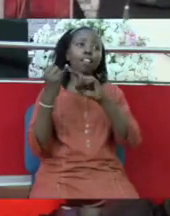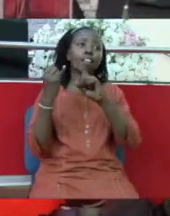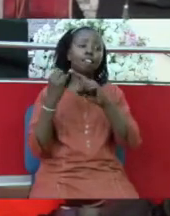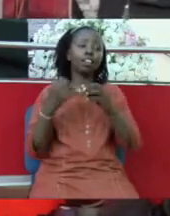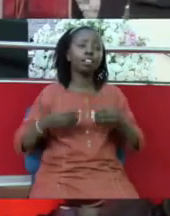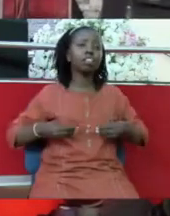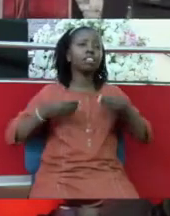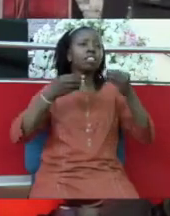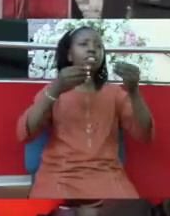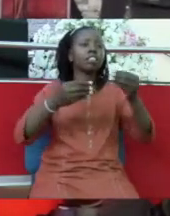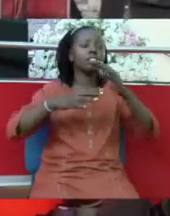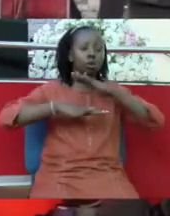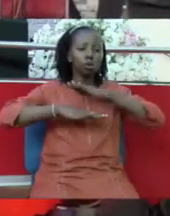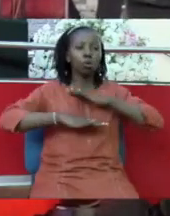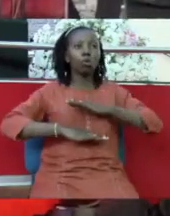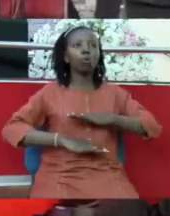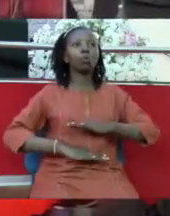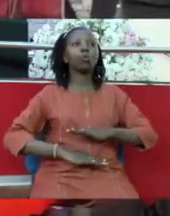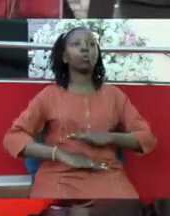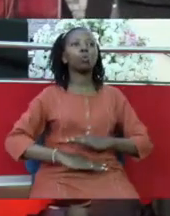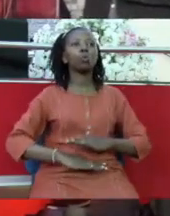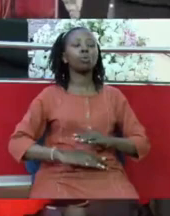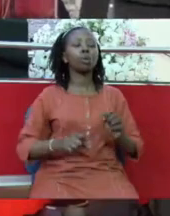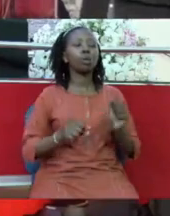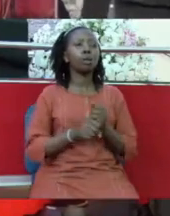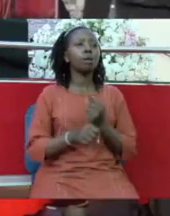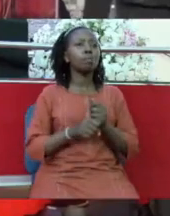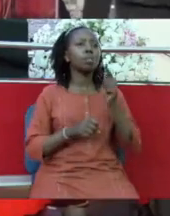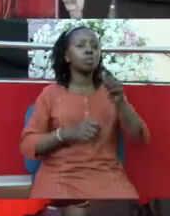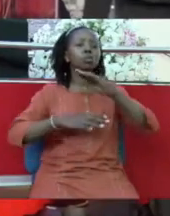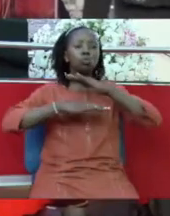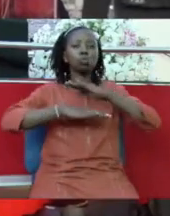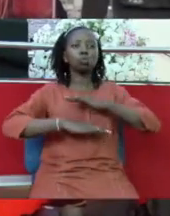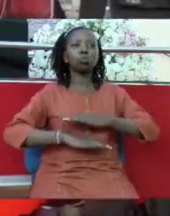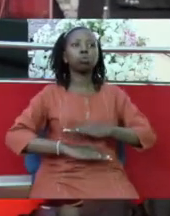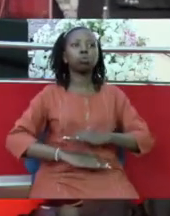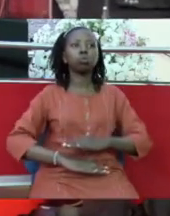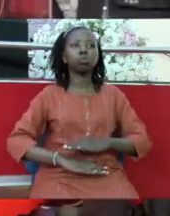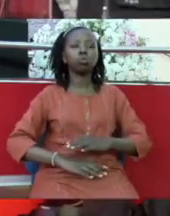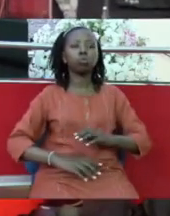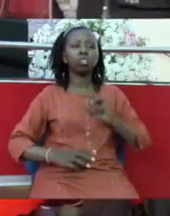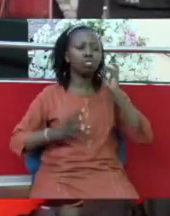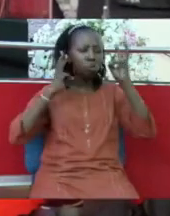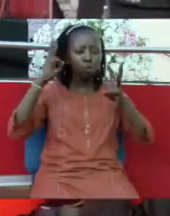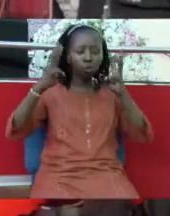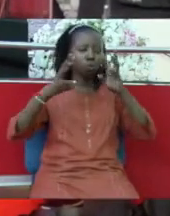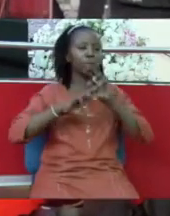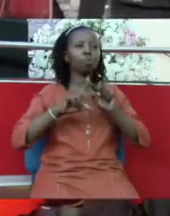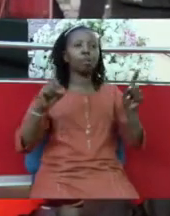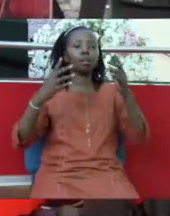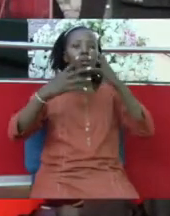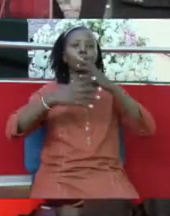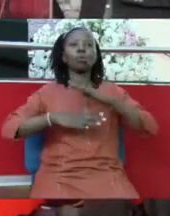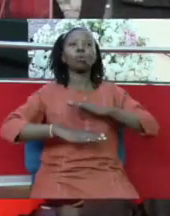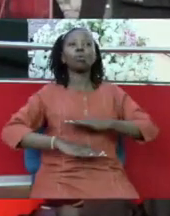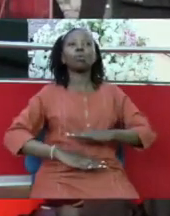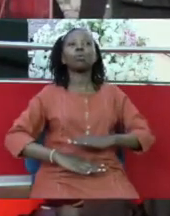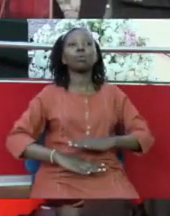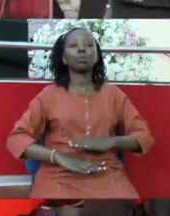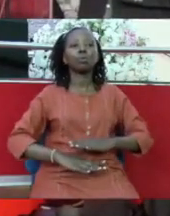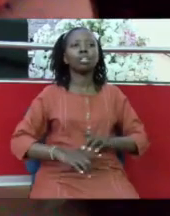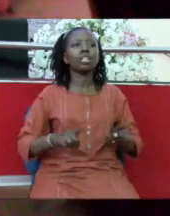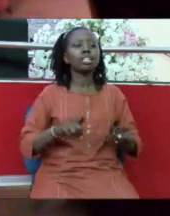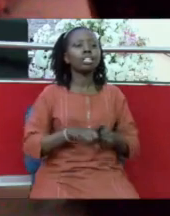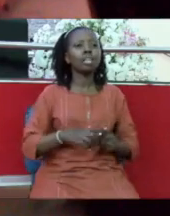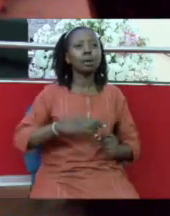calmness. It causes you to calm down. Inakuwezesha ili uwe umetulia. It brings stability.